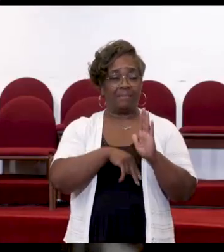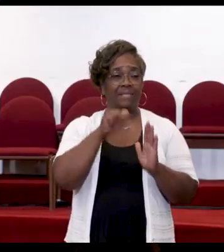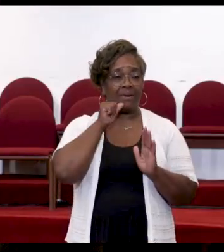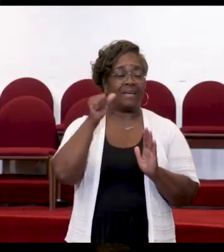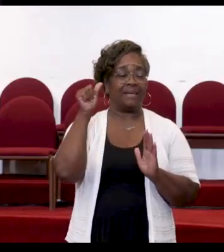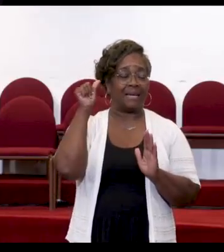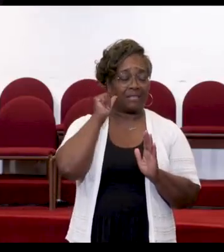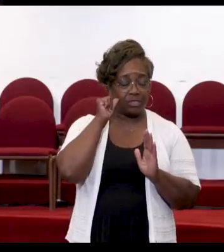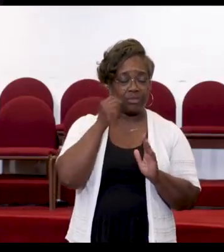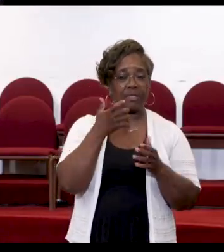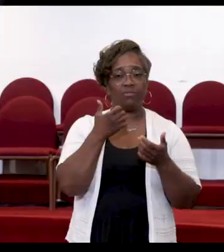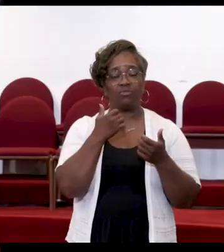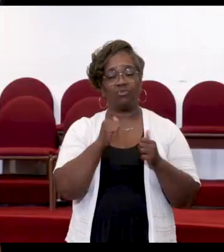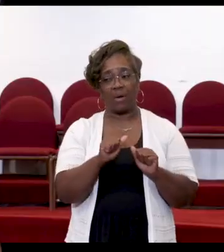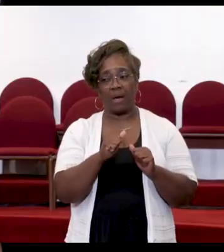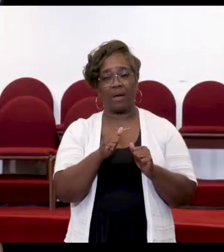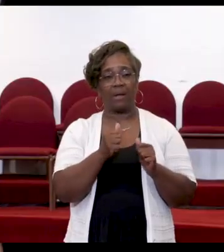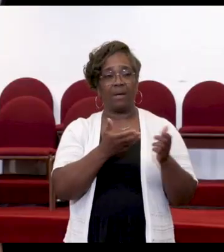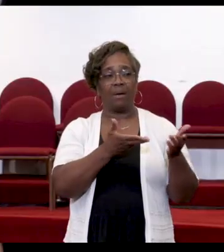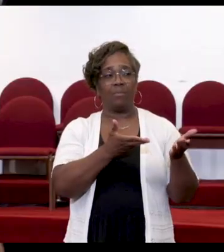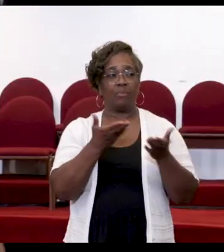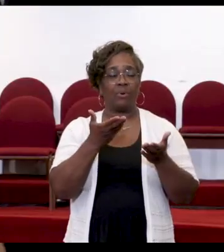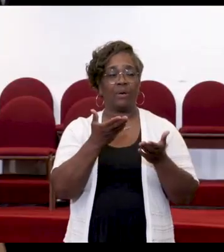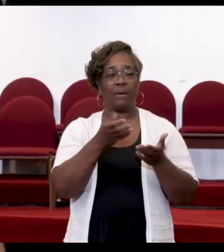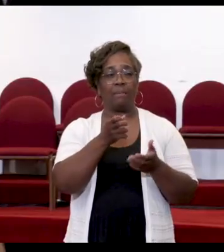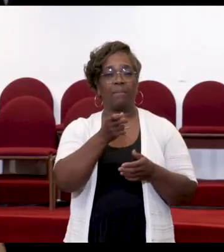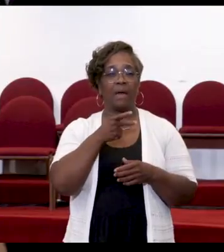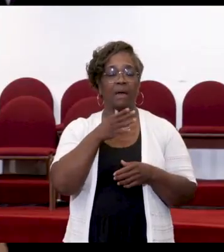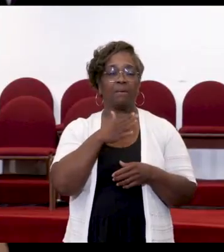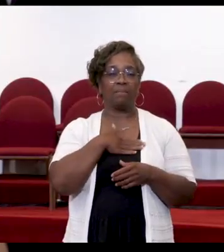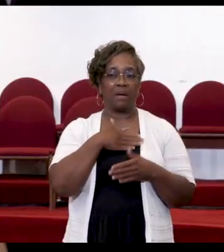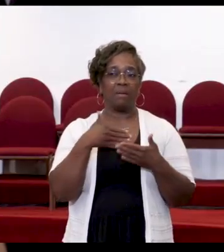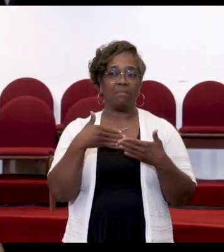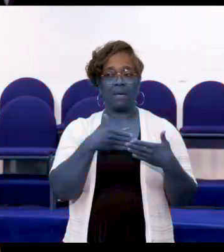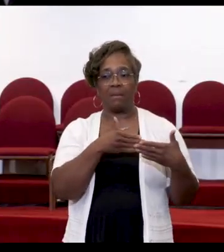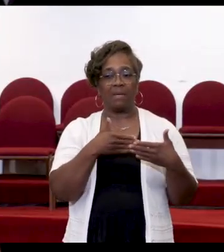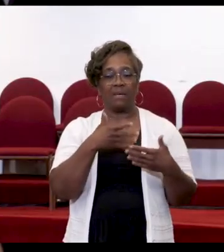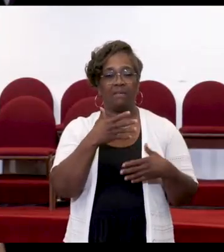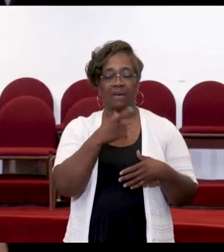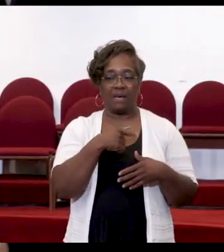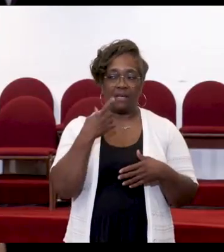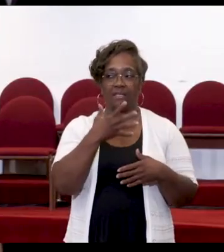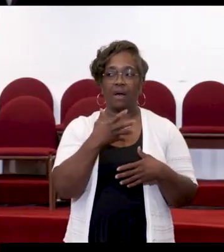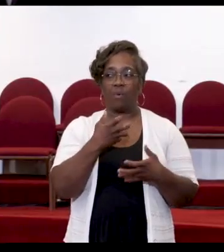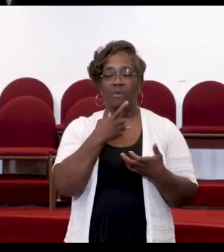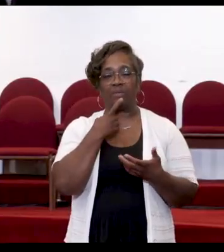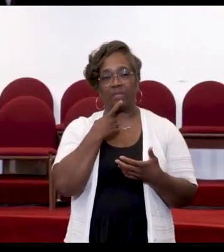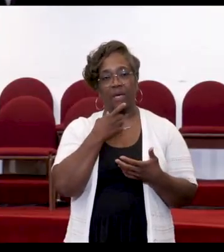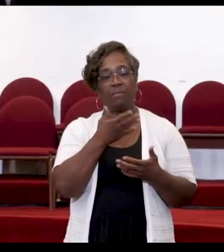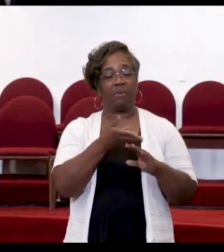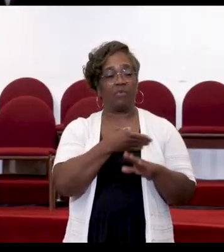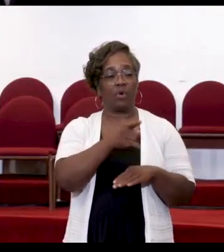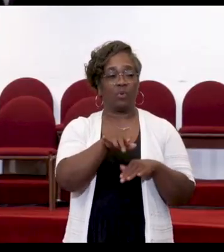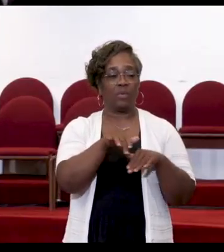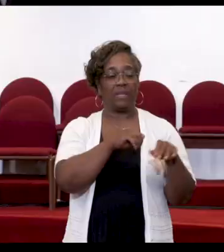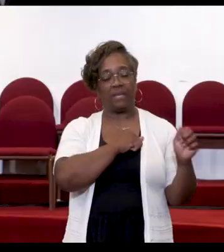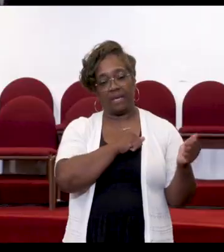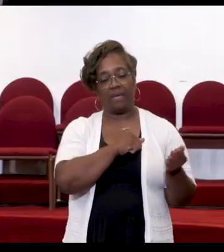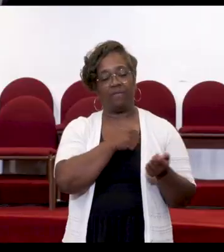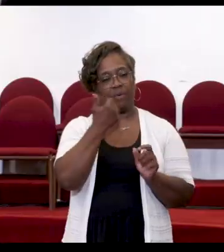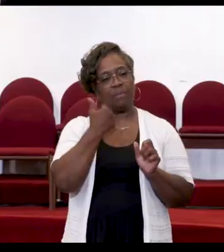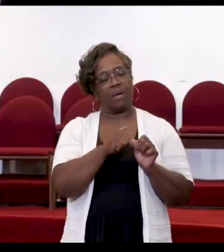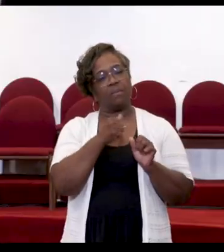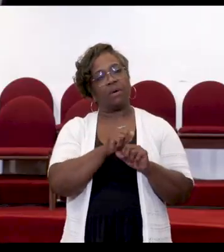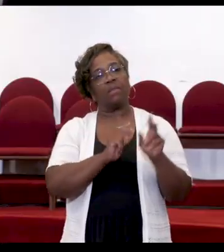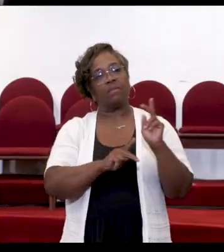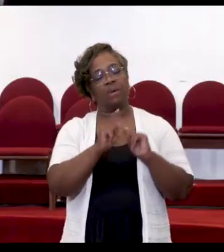yesterday trying to bring back my baby's faith. I just want to say, Mr. Mayor, before you leave, plug in the people who